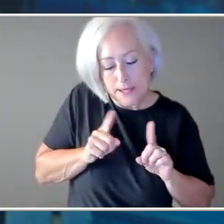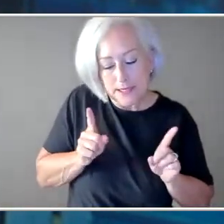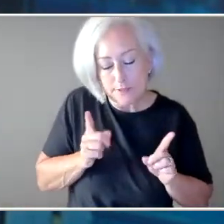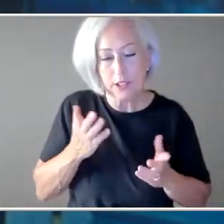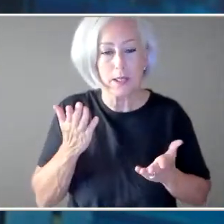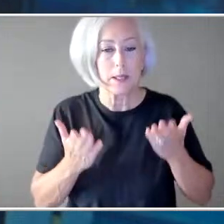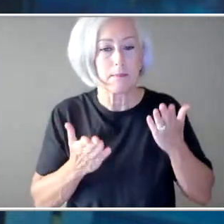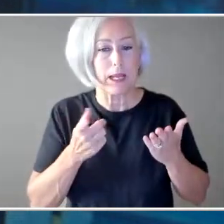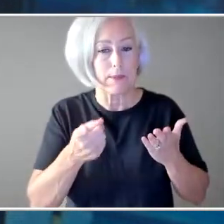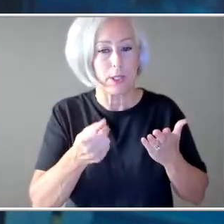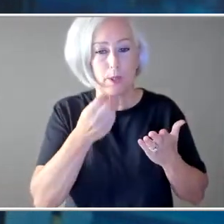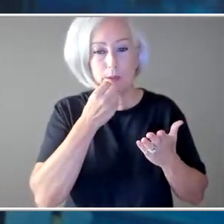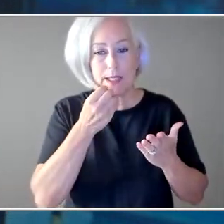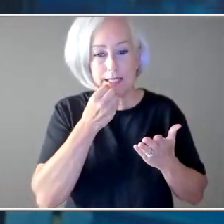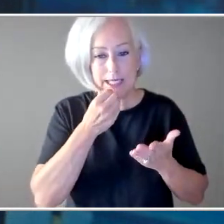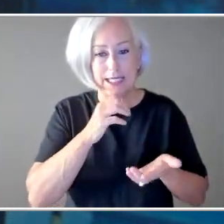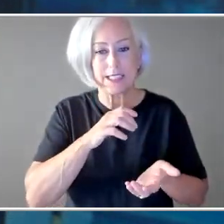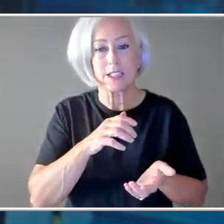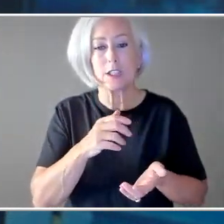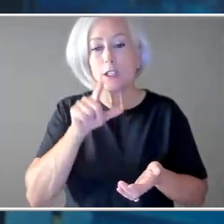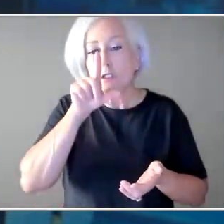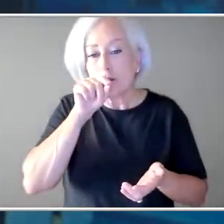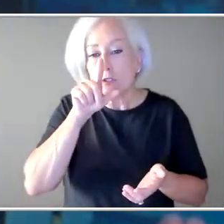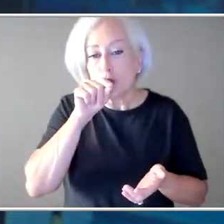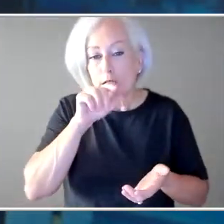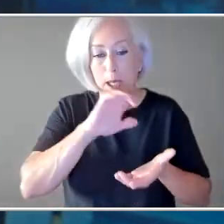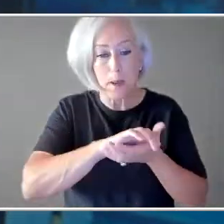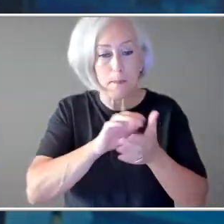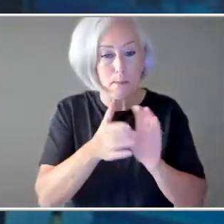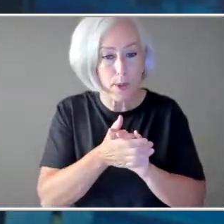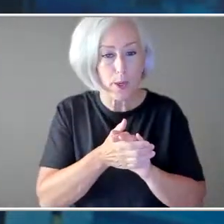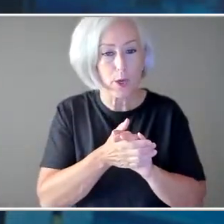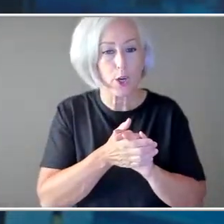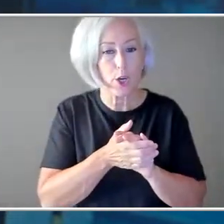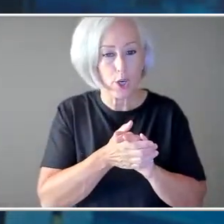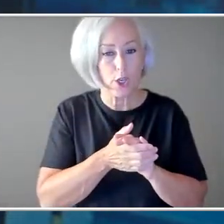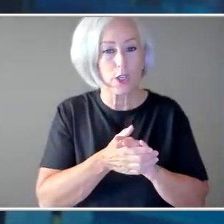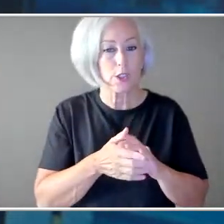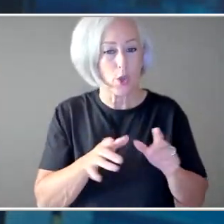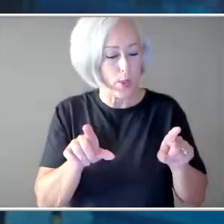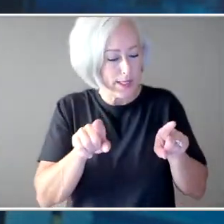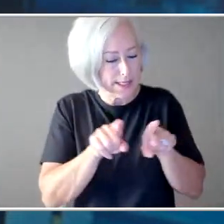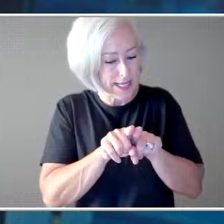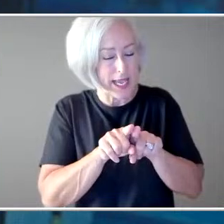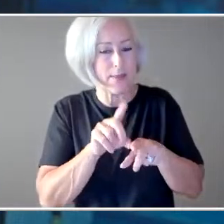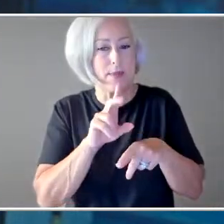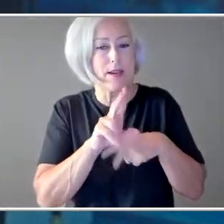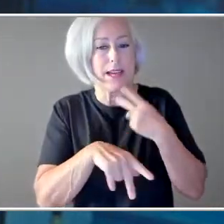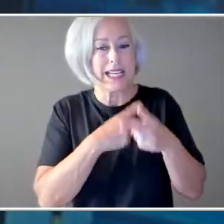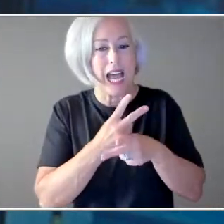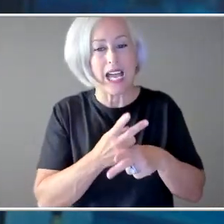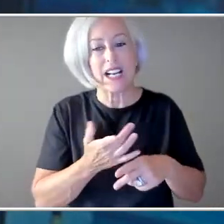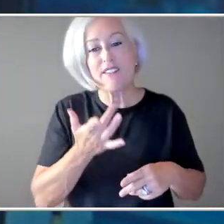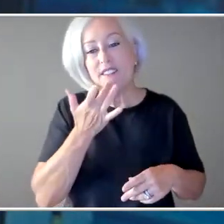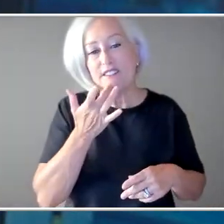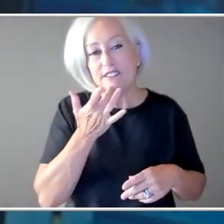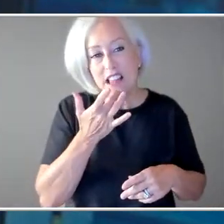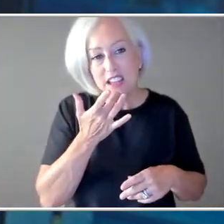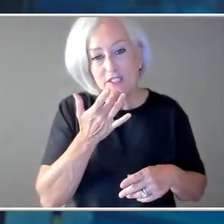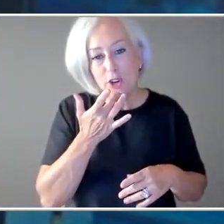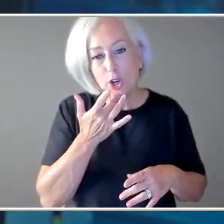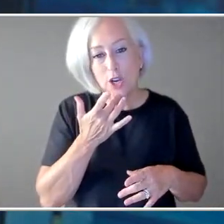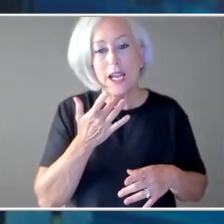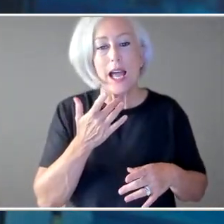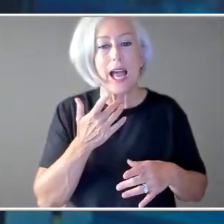eat a chicken burger, or maybe you still try to bring as many of those same flavors and the ritual of it. Going